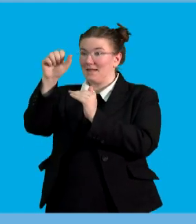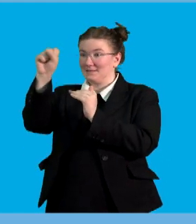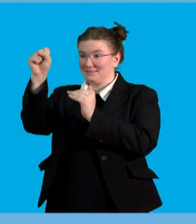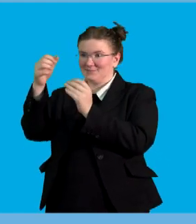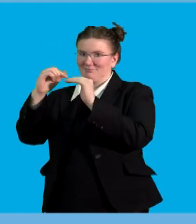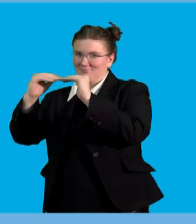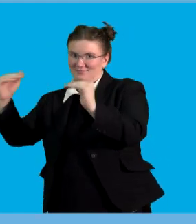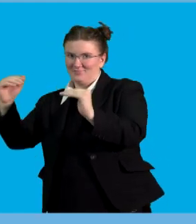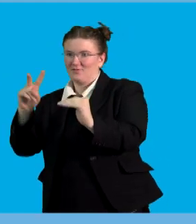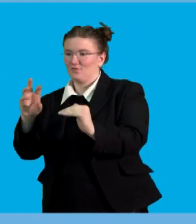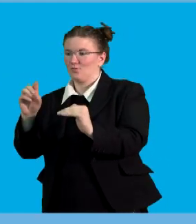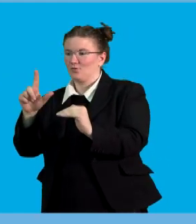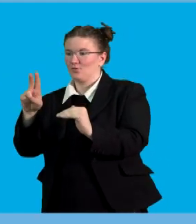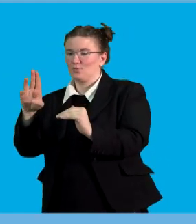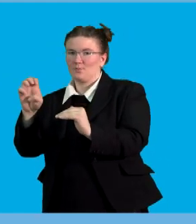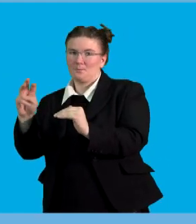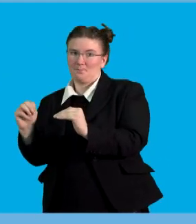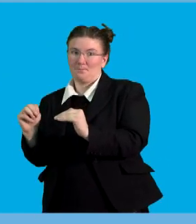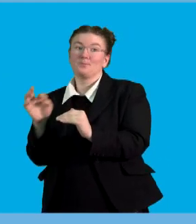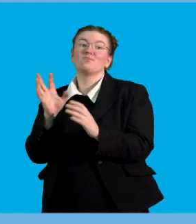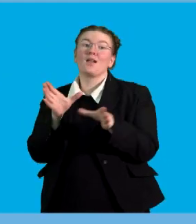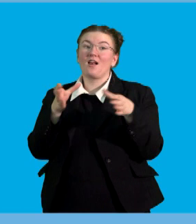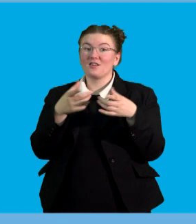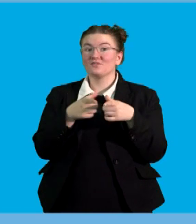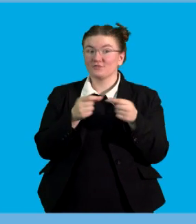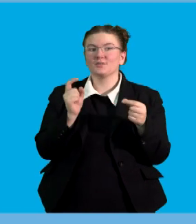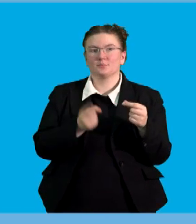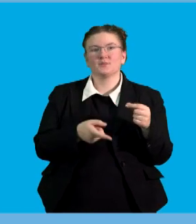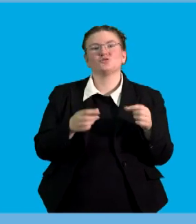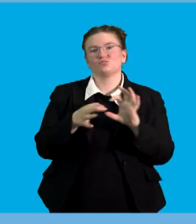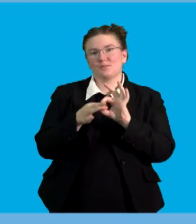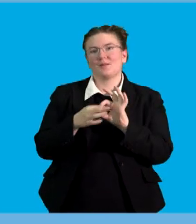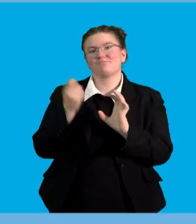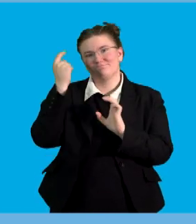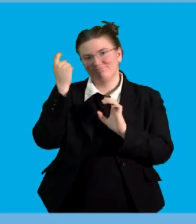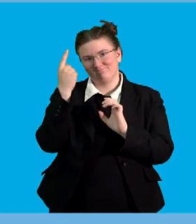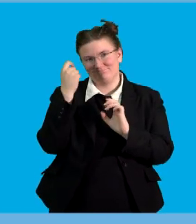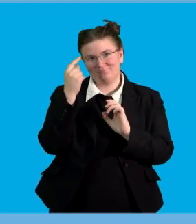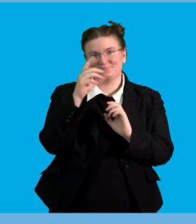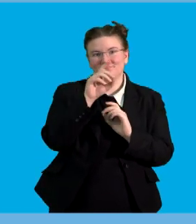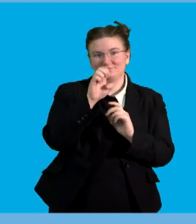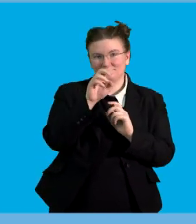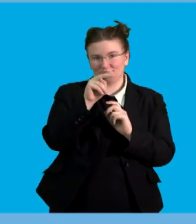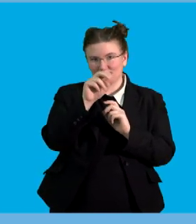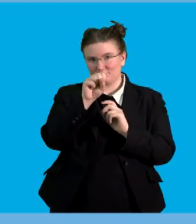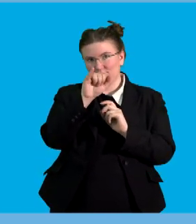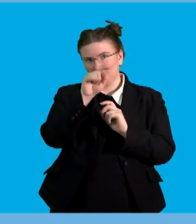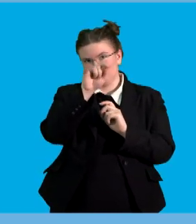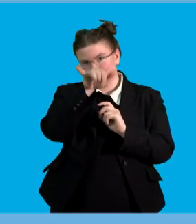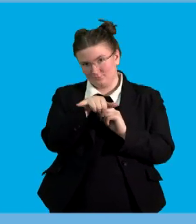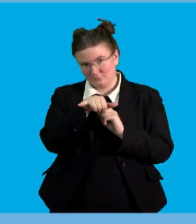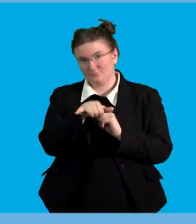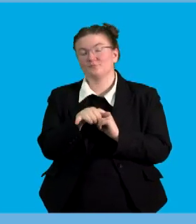by the end of this lesson, you should be able to understand the relationship between density, mass and volume using the very